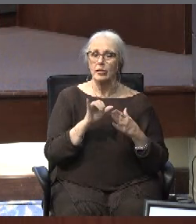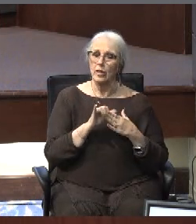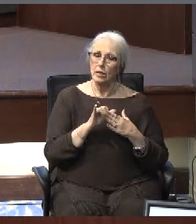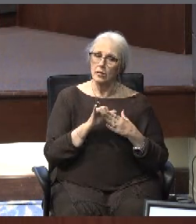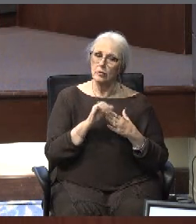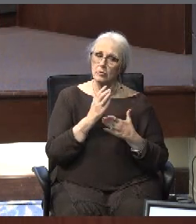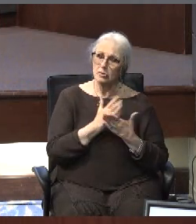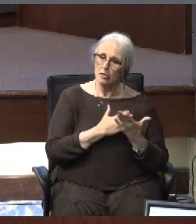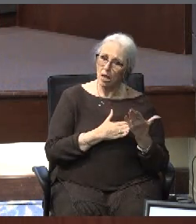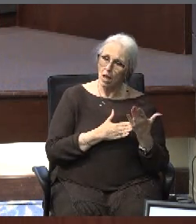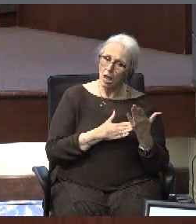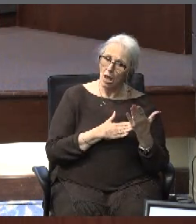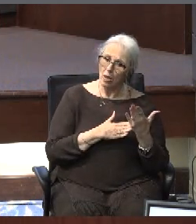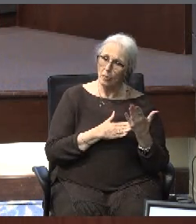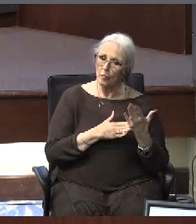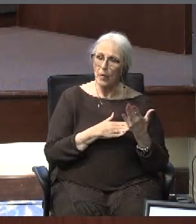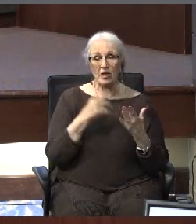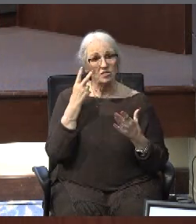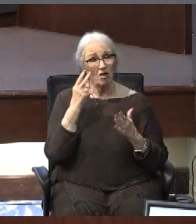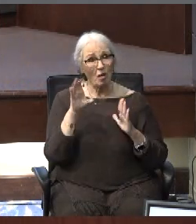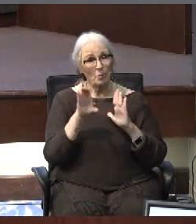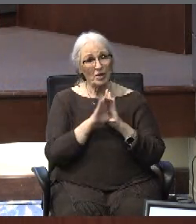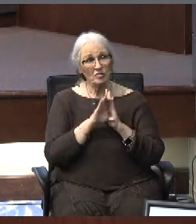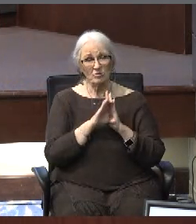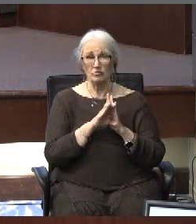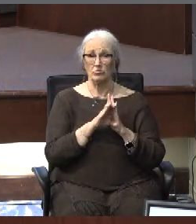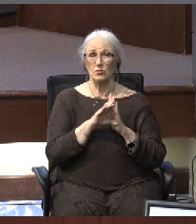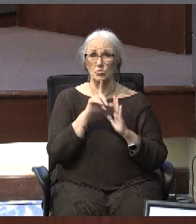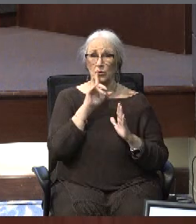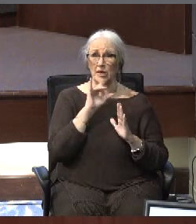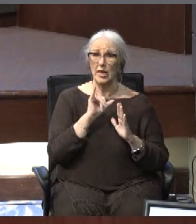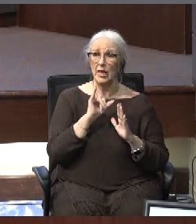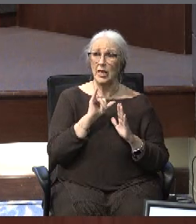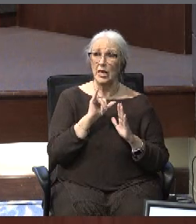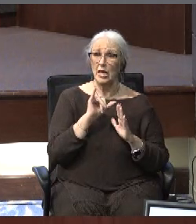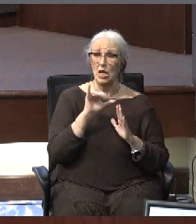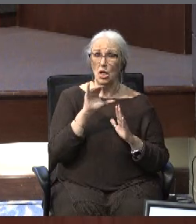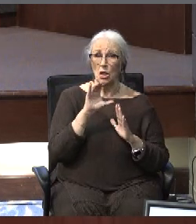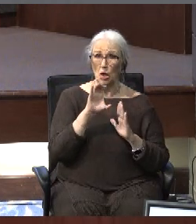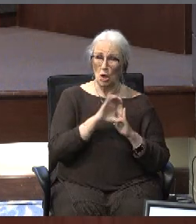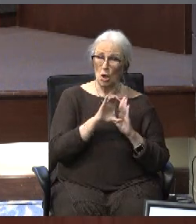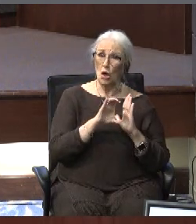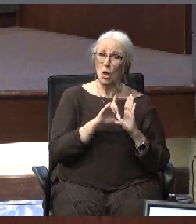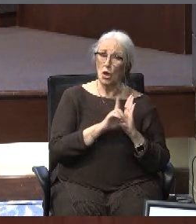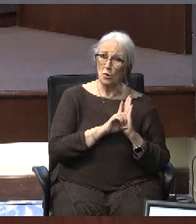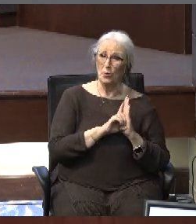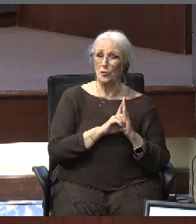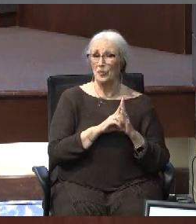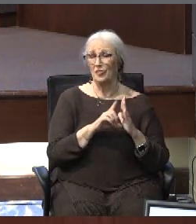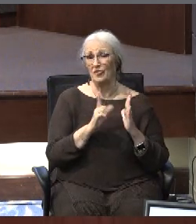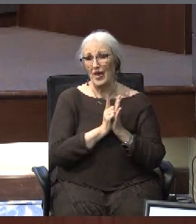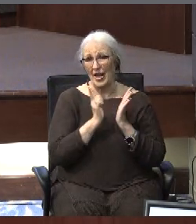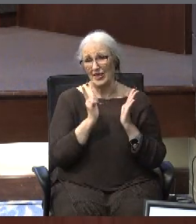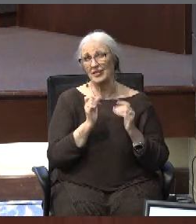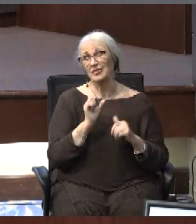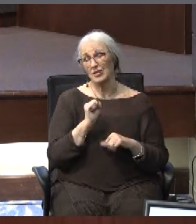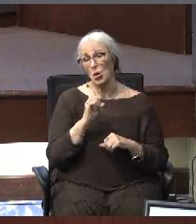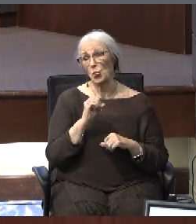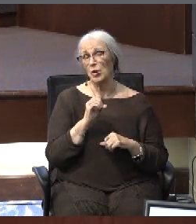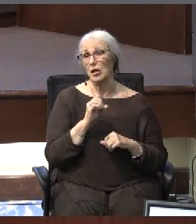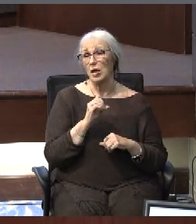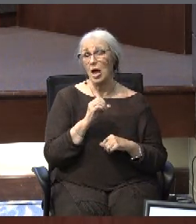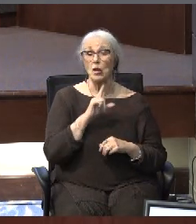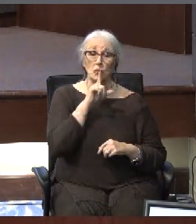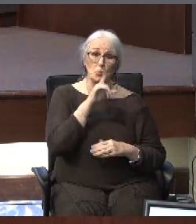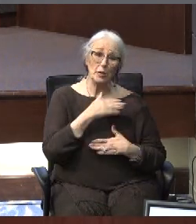were some, obviously you saw the pictures, significant code issues there. And I was very pleased